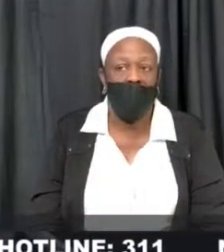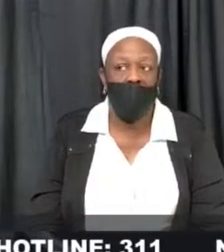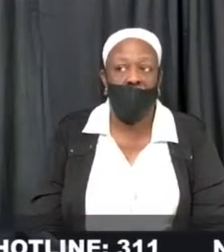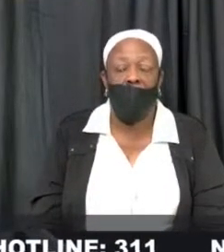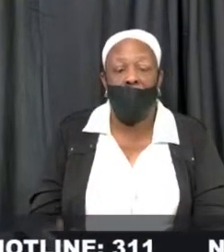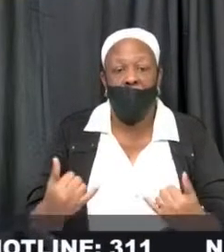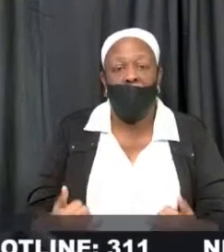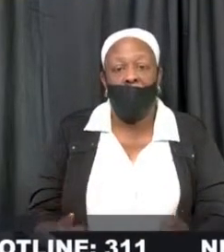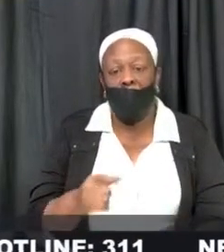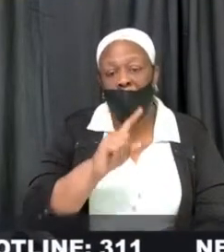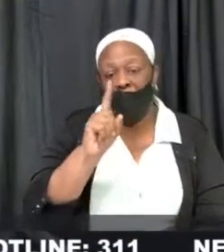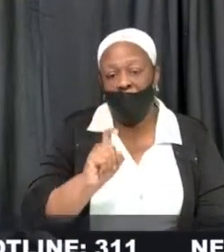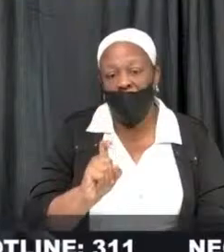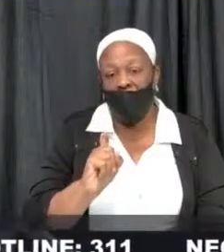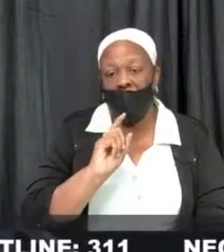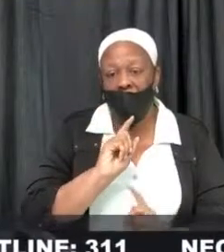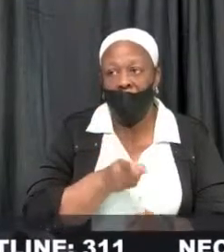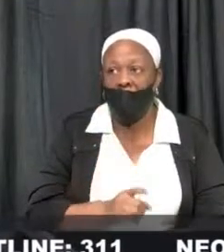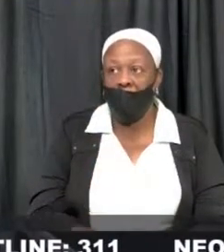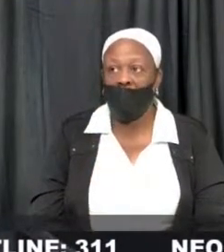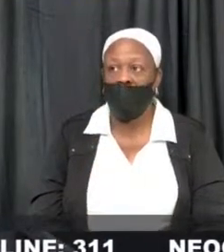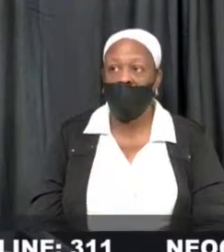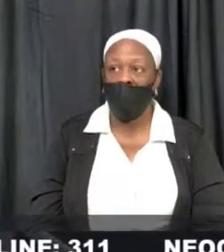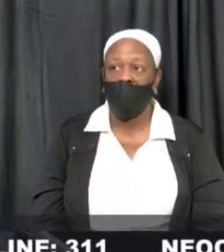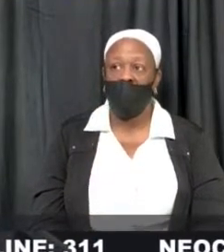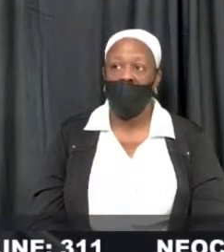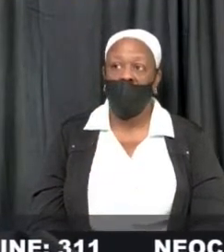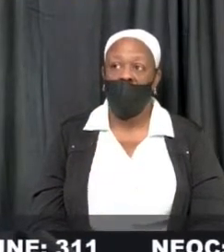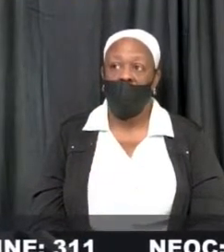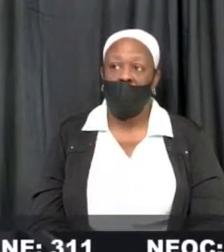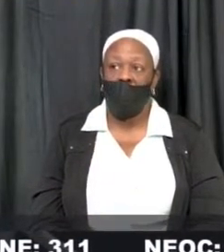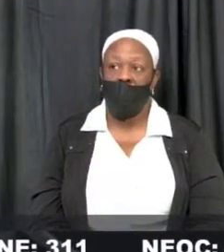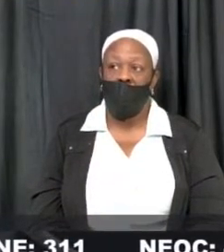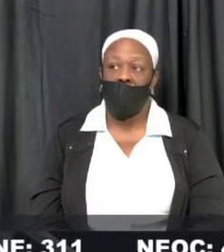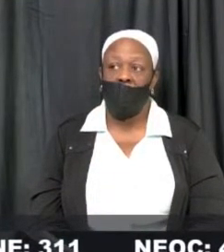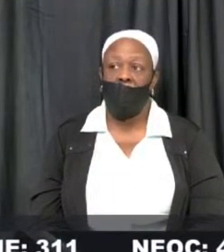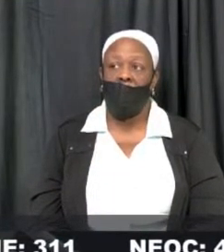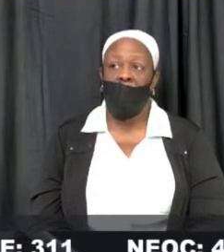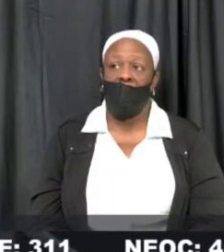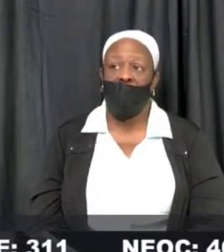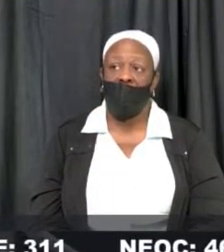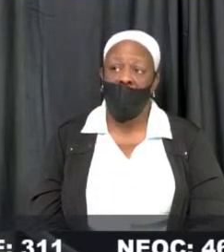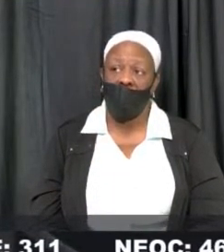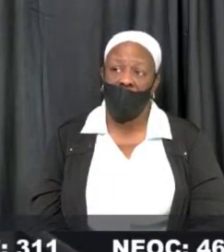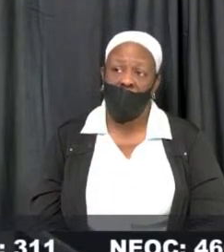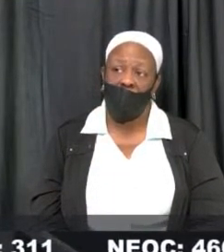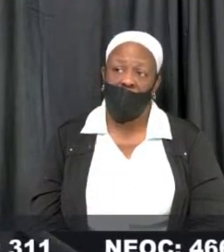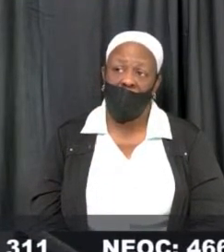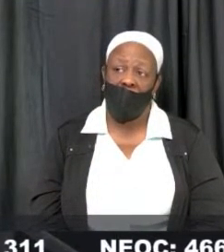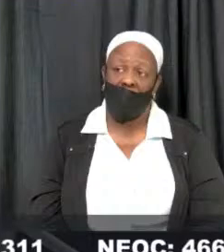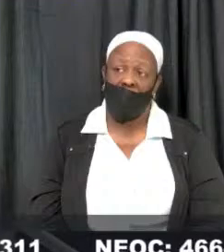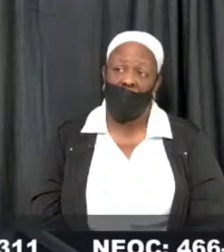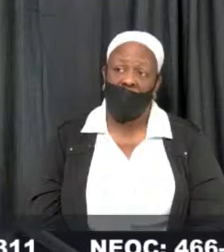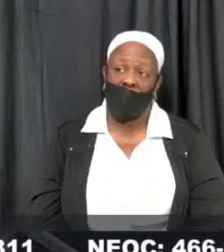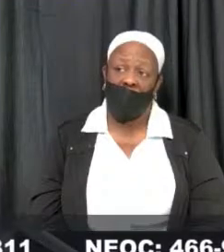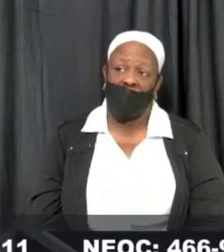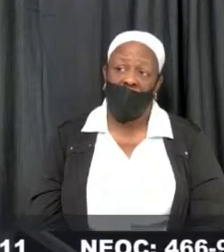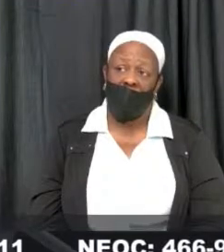segment, and my questions today are from Vaughan Radio in